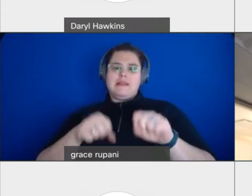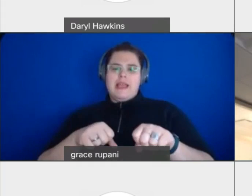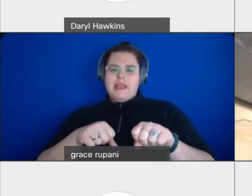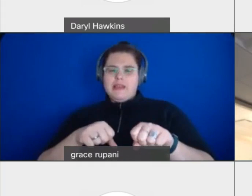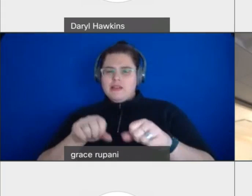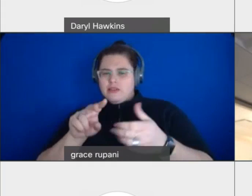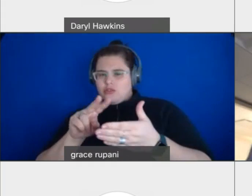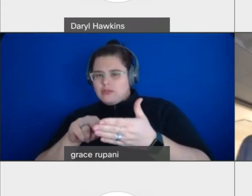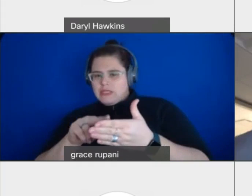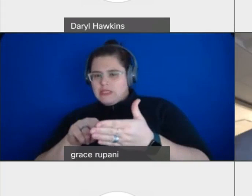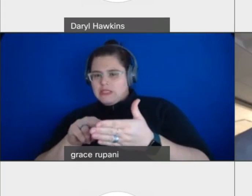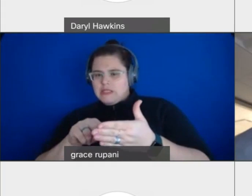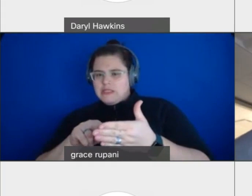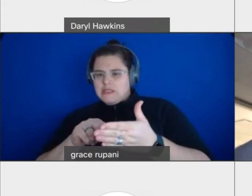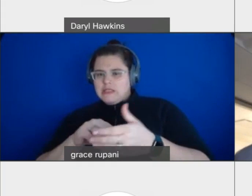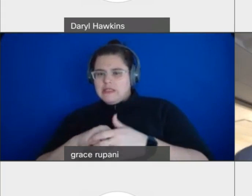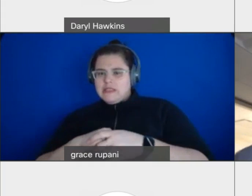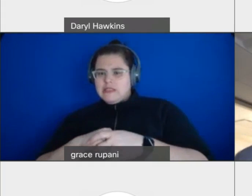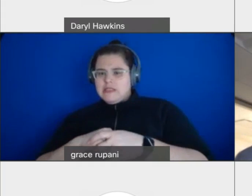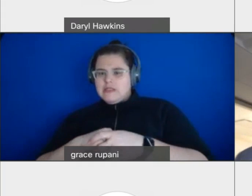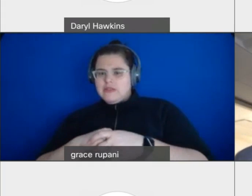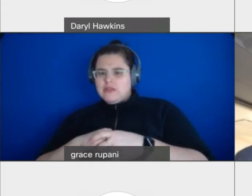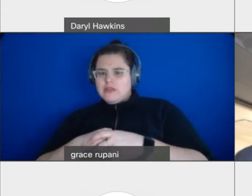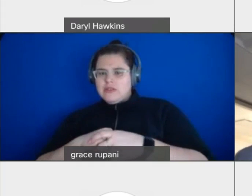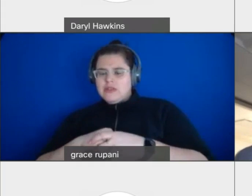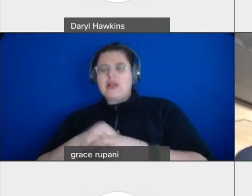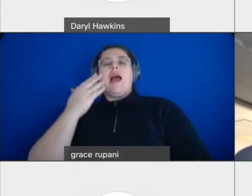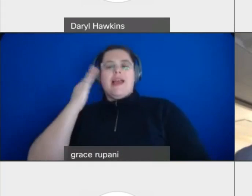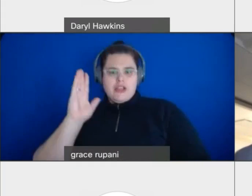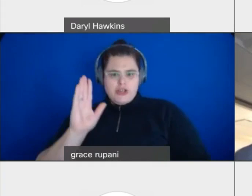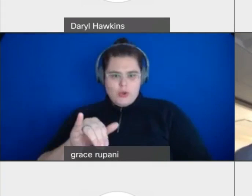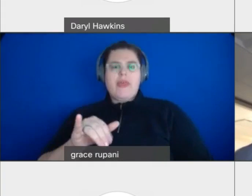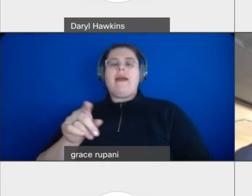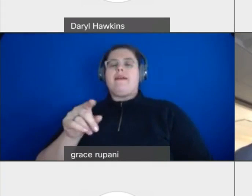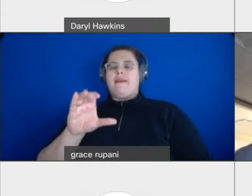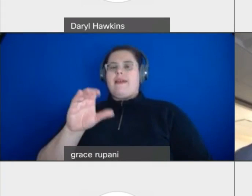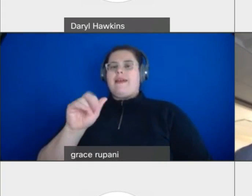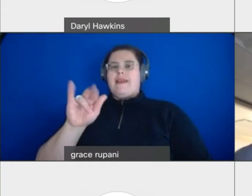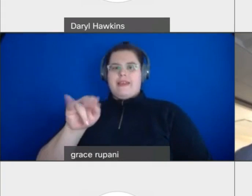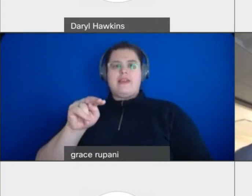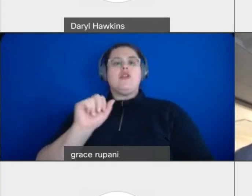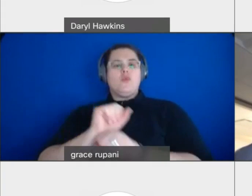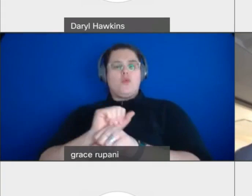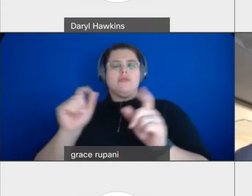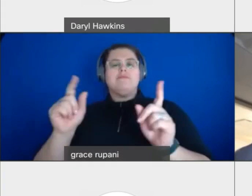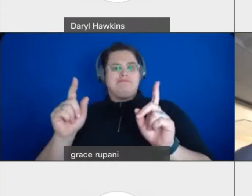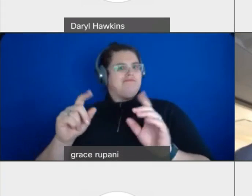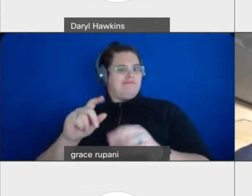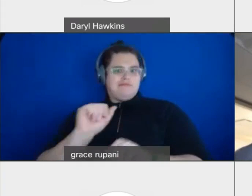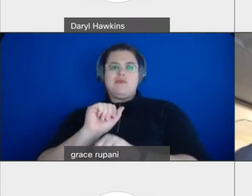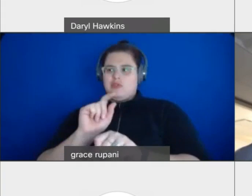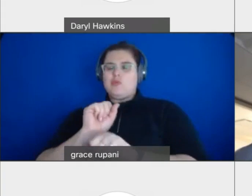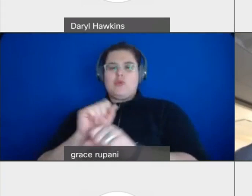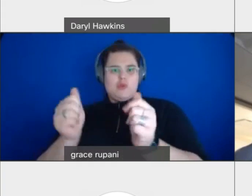because I know Karen worked closely with Deputy Dobson on those numbers. And I believe there were just under